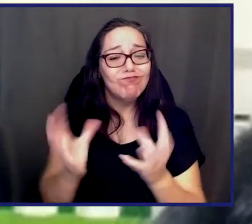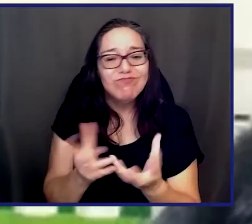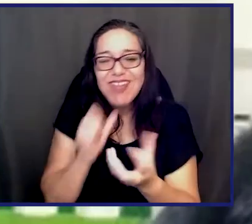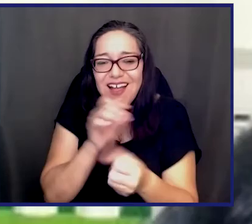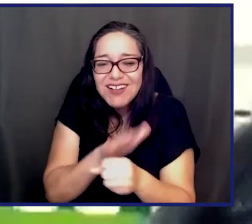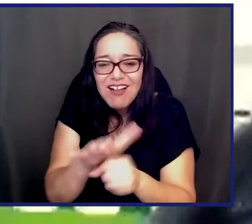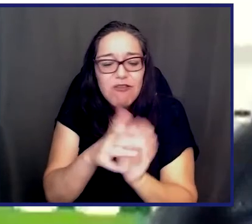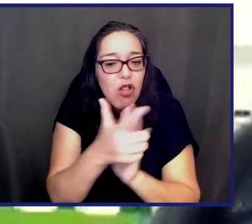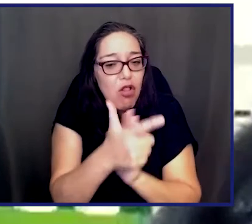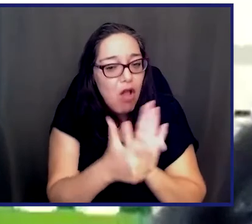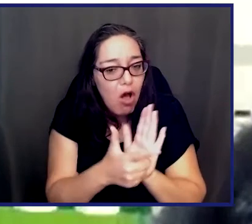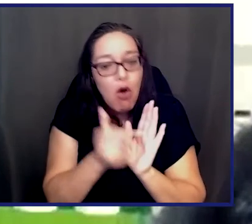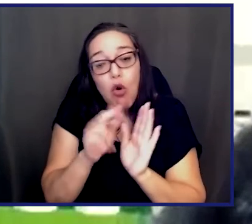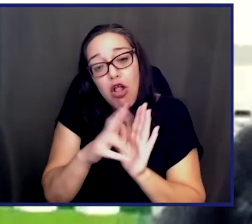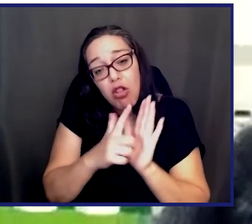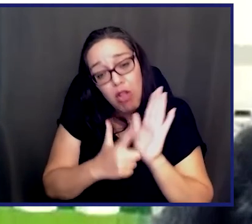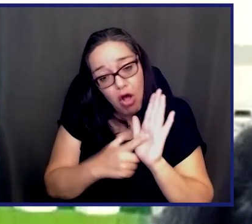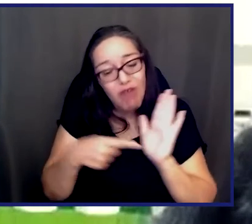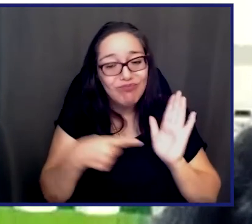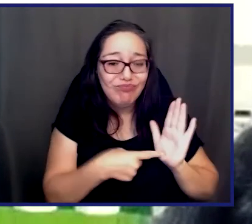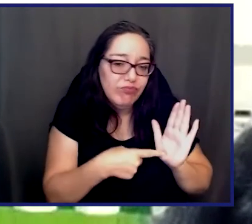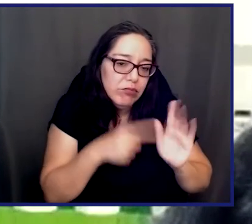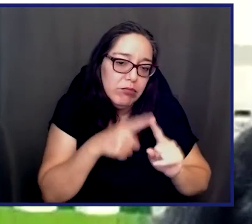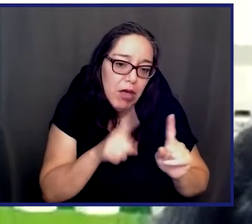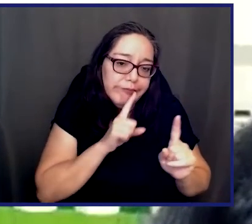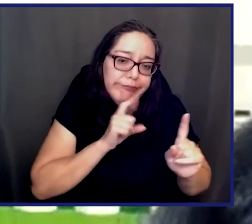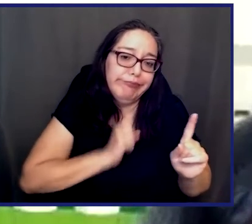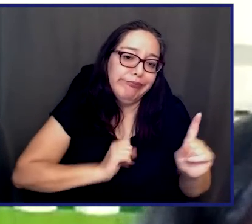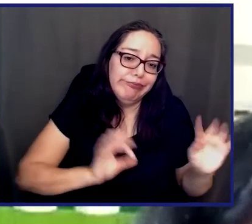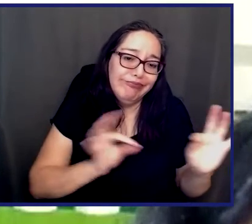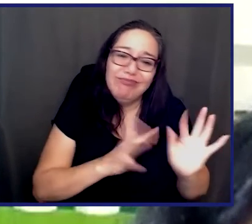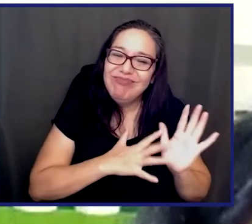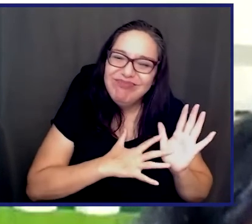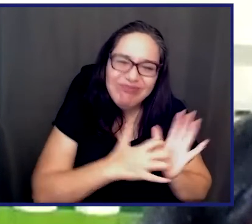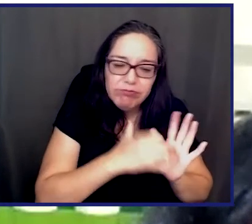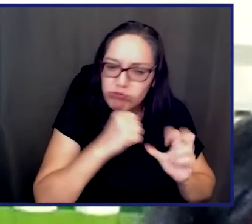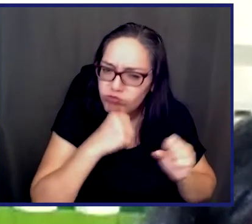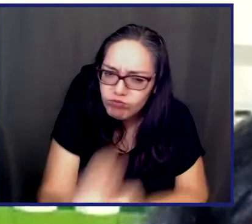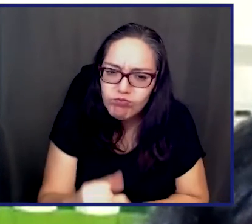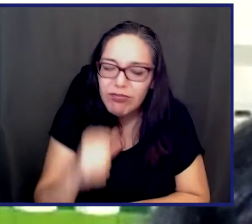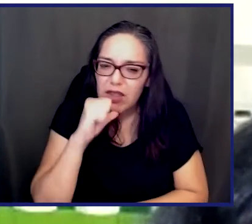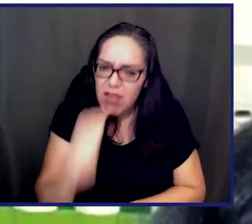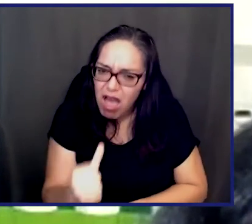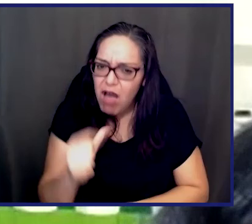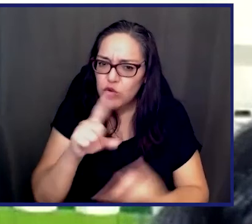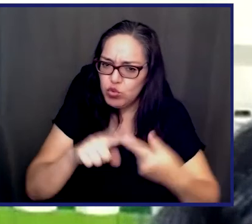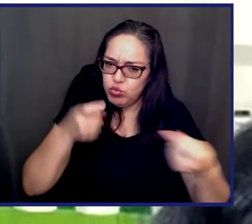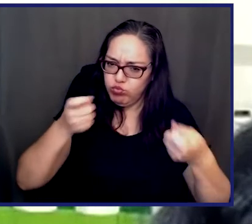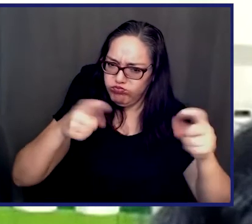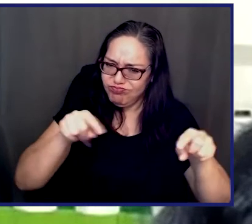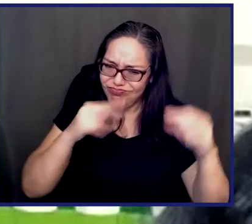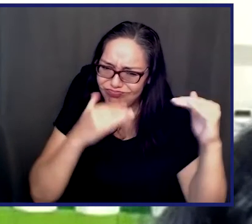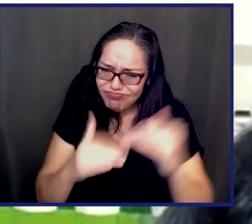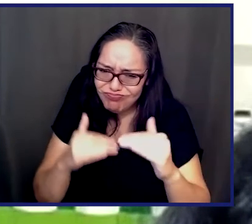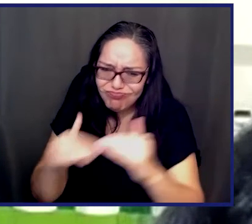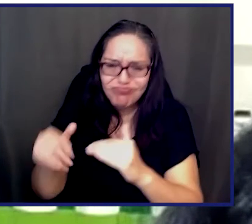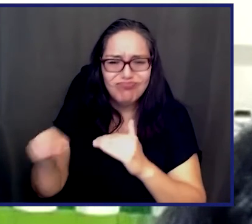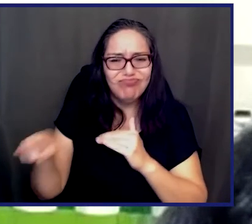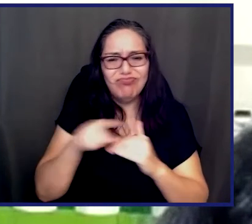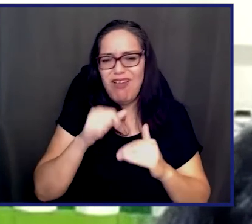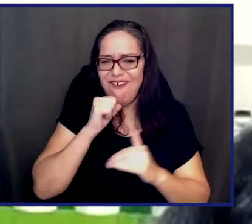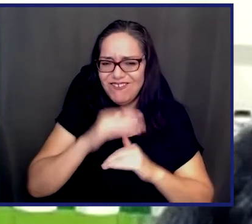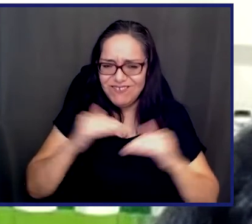enough laws of strength that regulate these unfair practices, discrimination, and sometimes